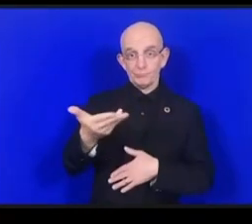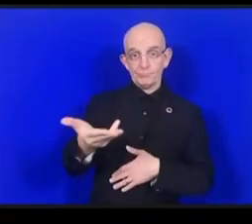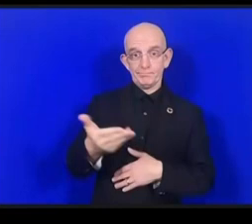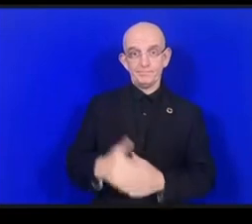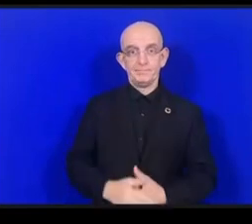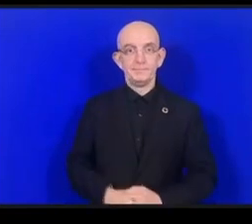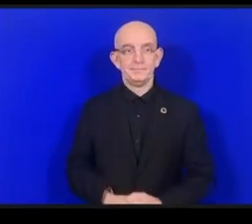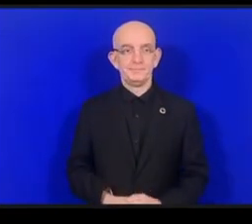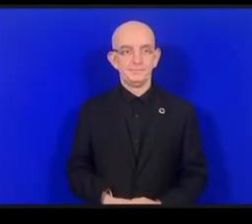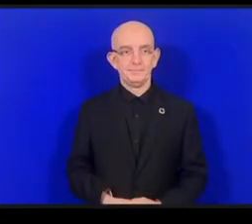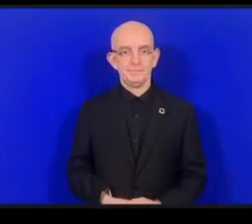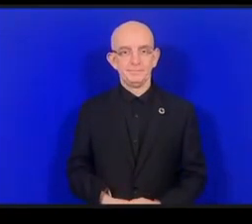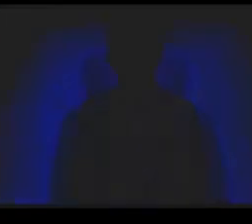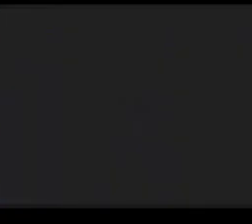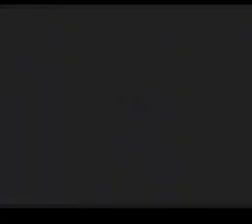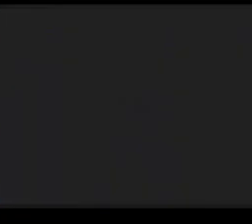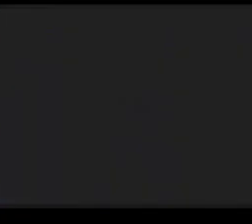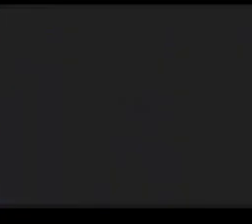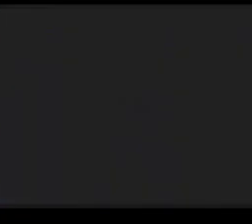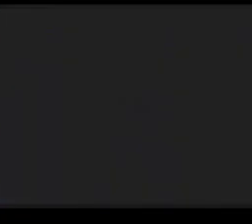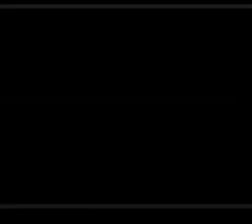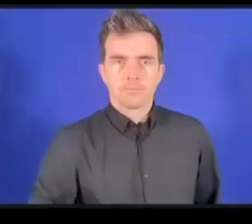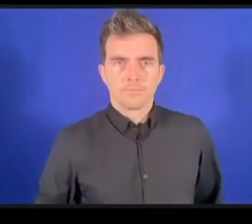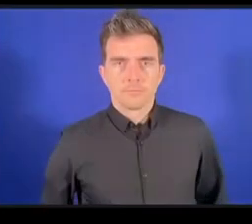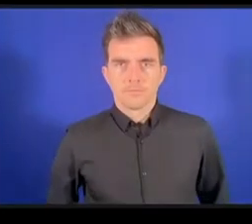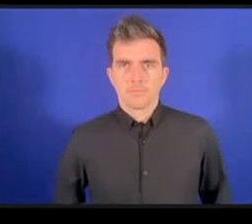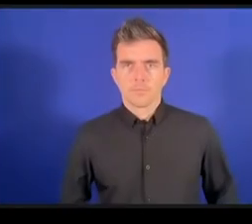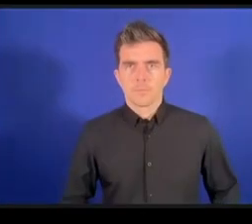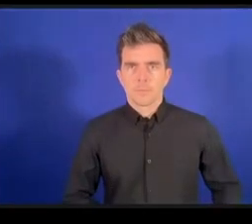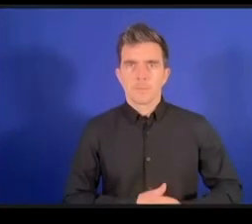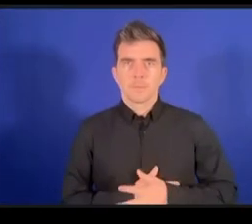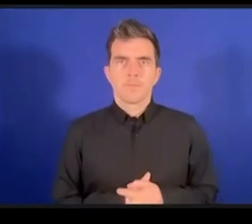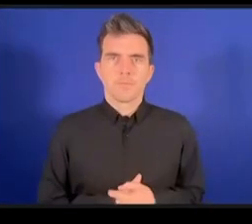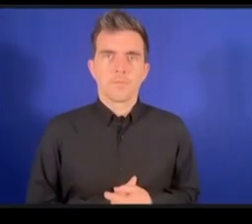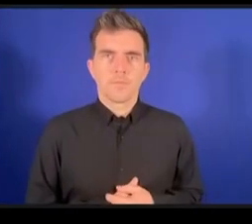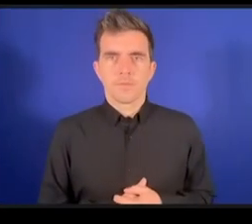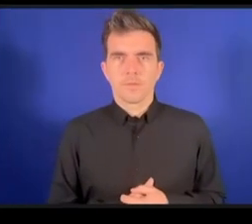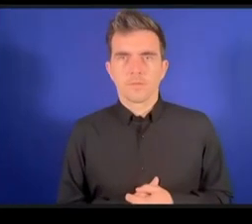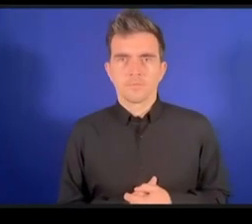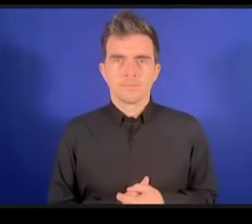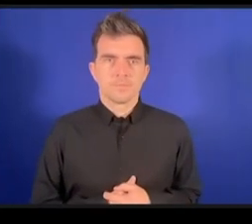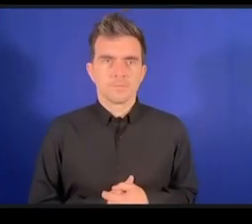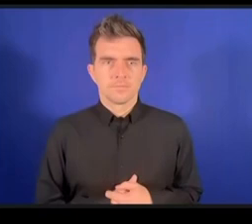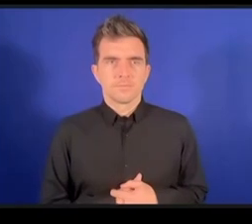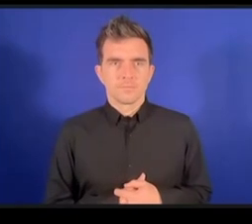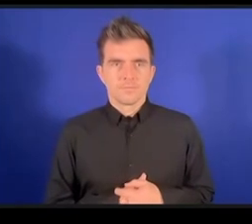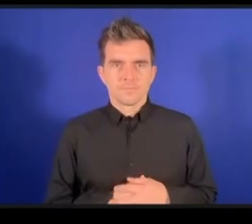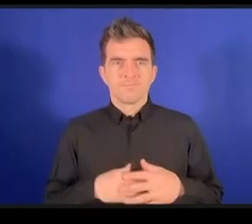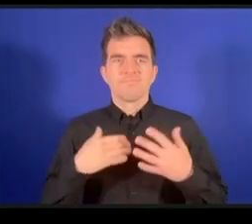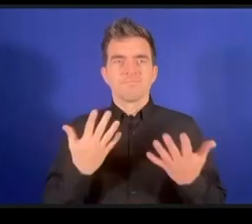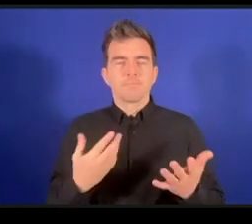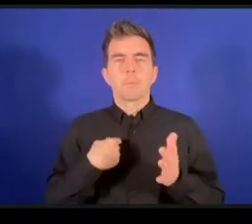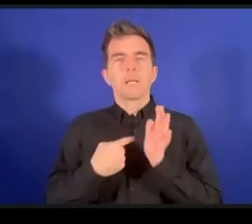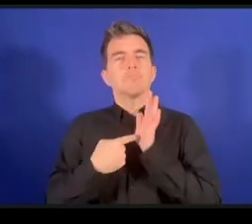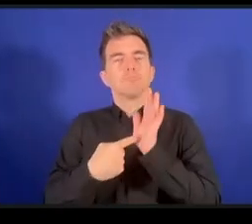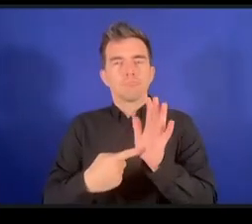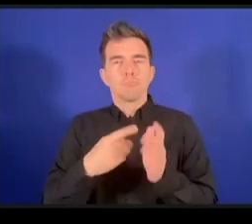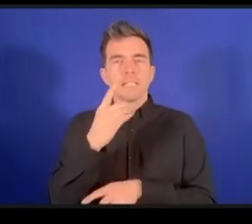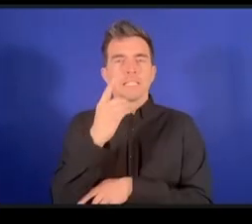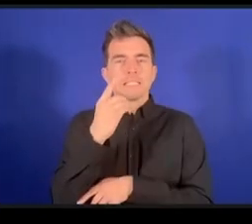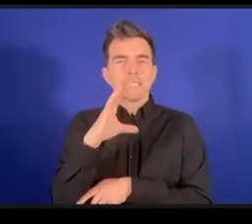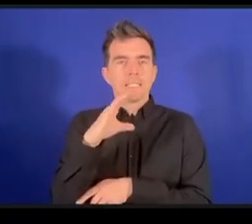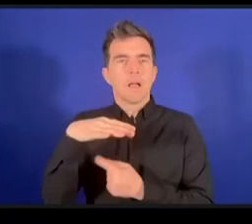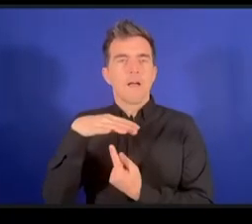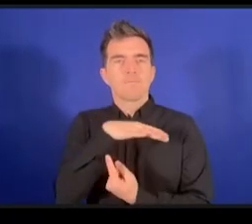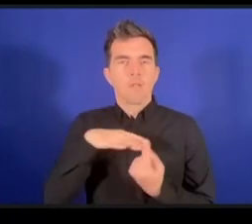Environment. It has been such an insightful discussion, but I want to add a point to this ongoing discussion. I believe with human rights,